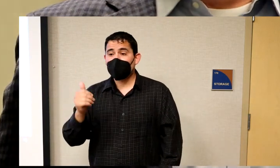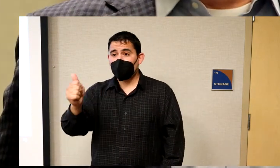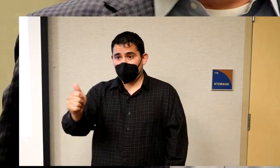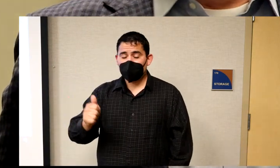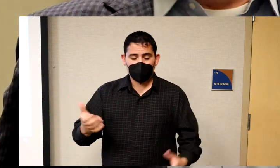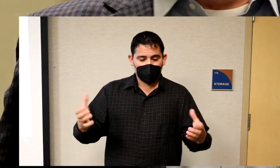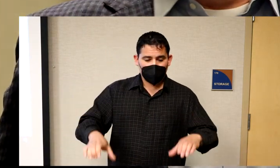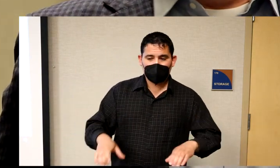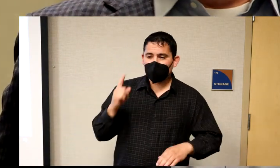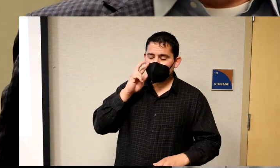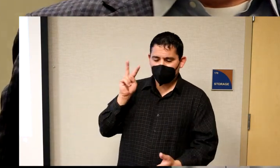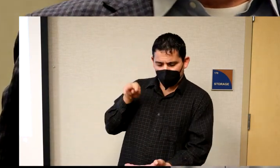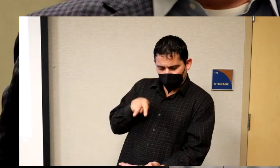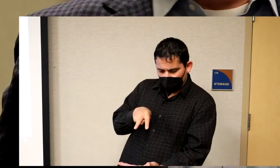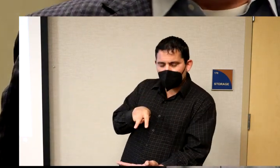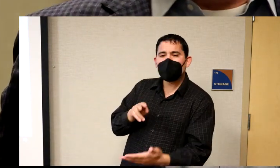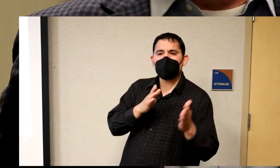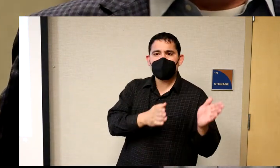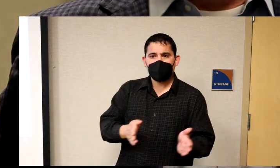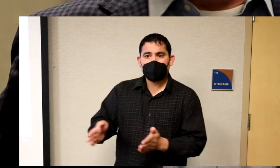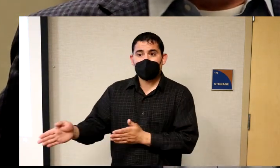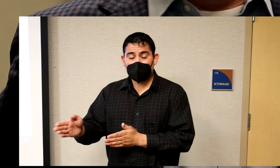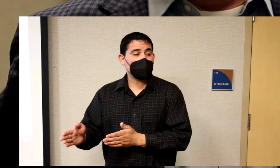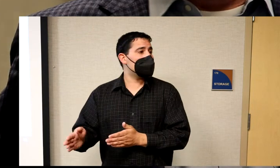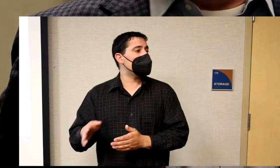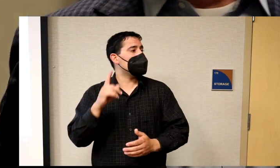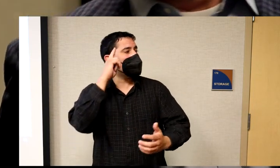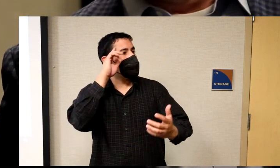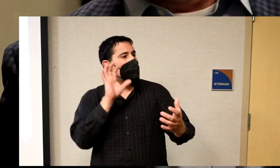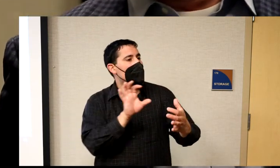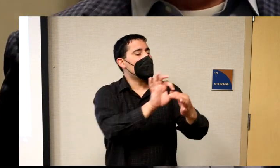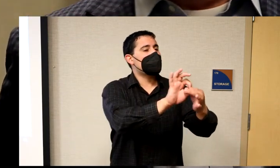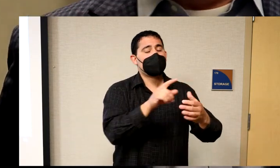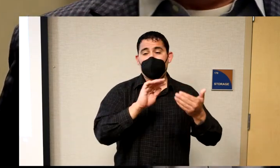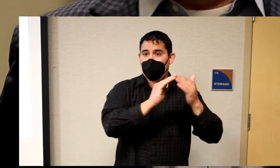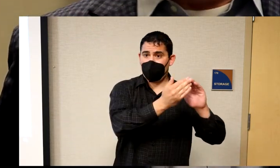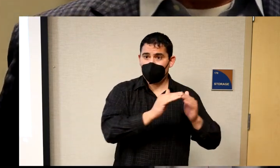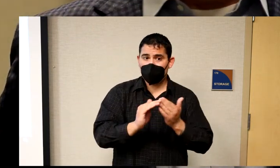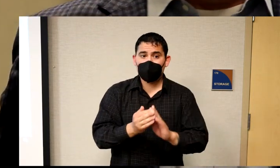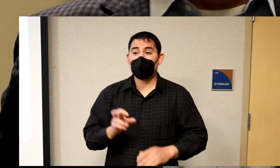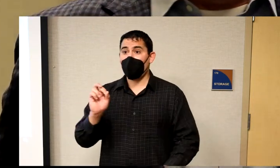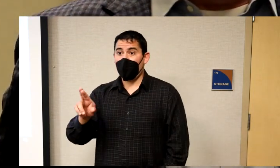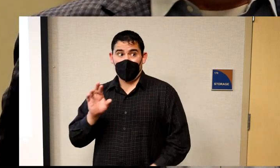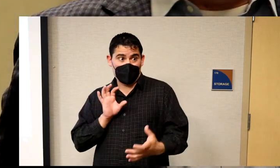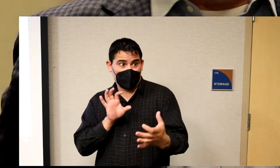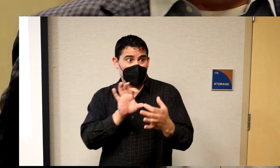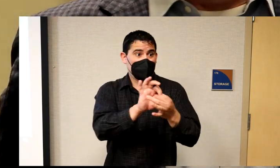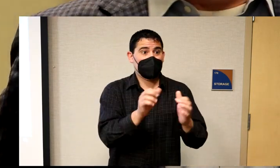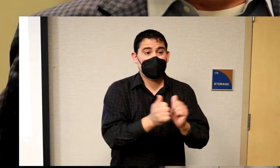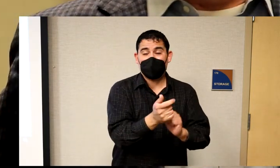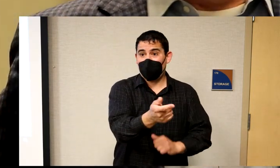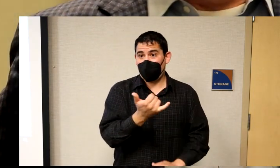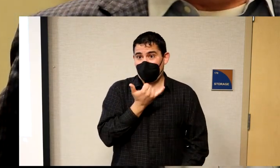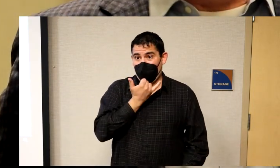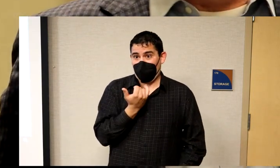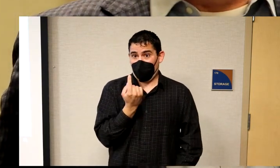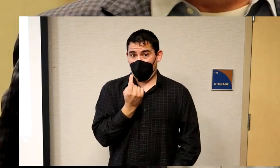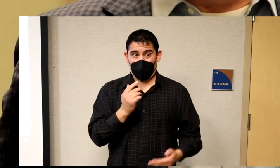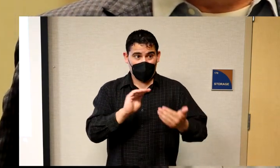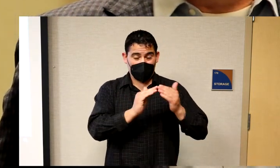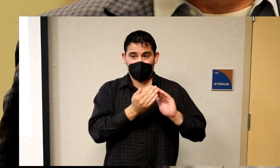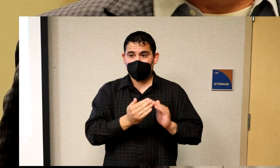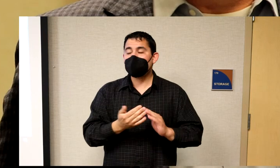Matt, you connected a community, but you connected the wrong one. We wish you would have done this one over here, and we could create another map then to be able to do that.